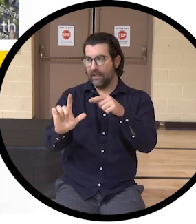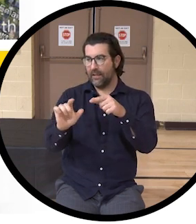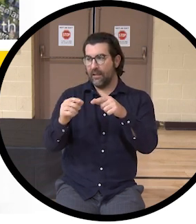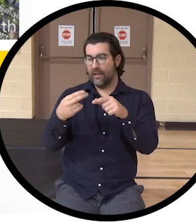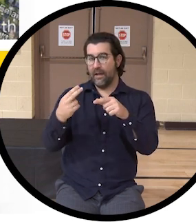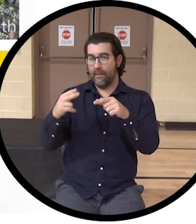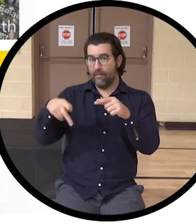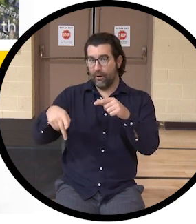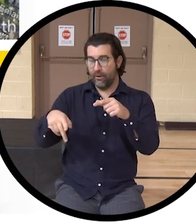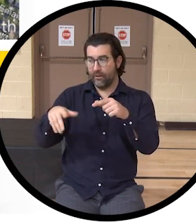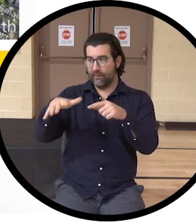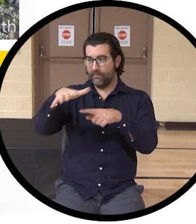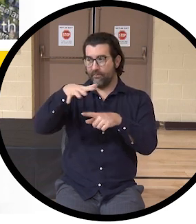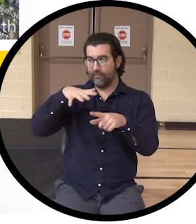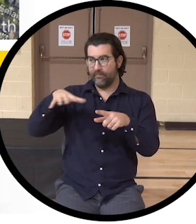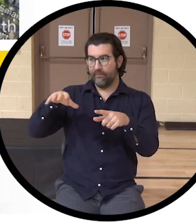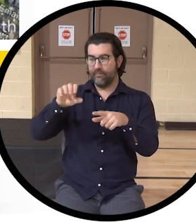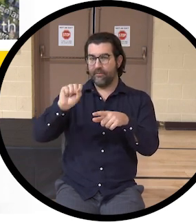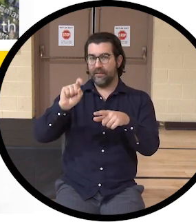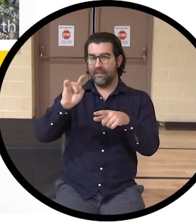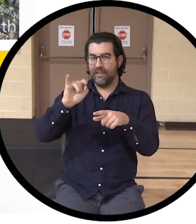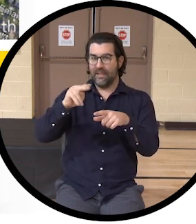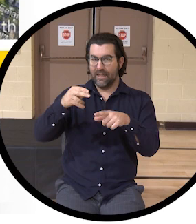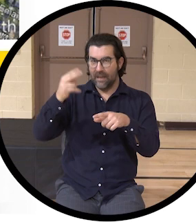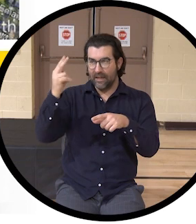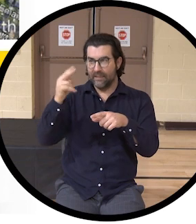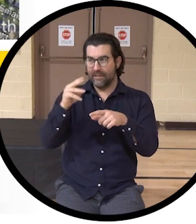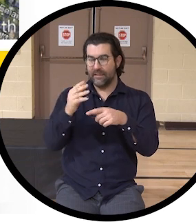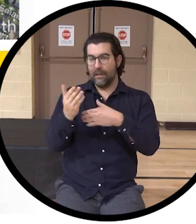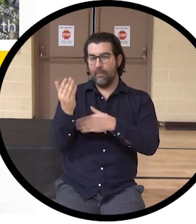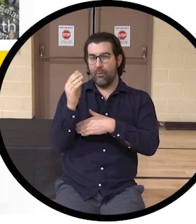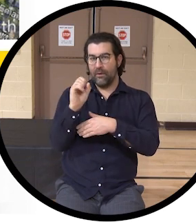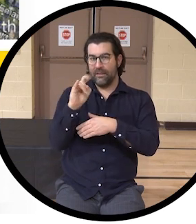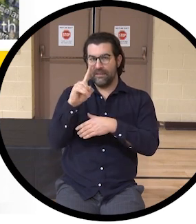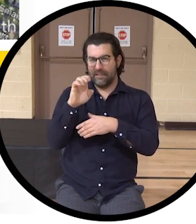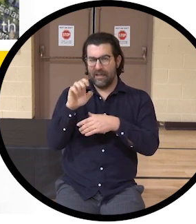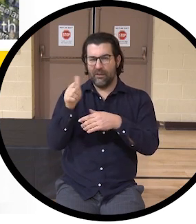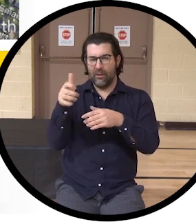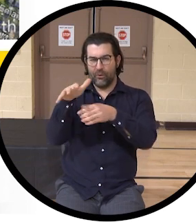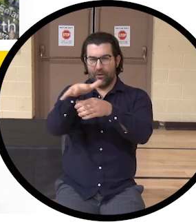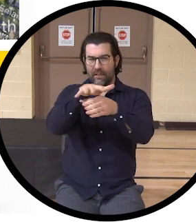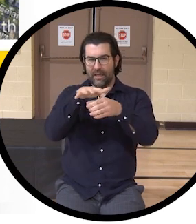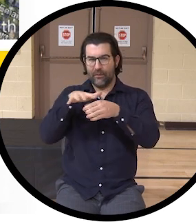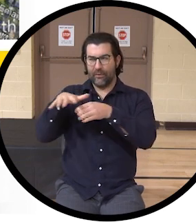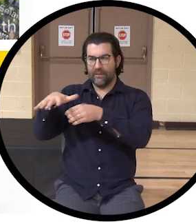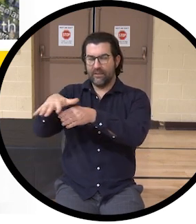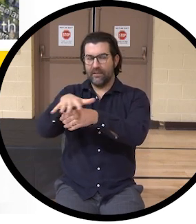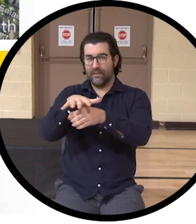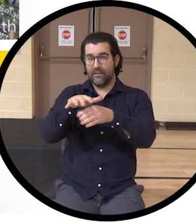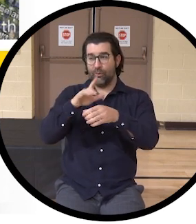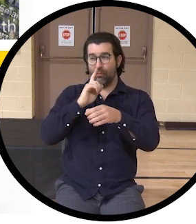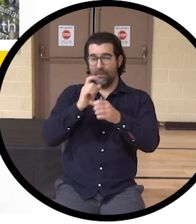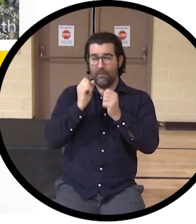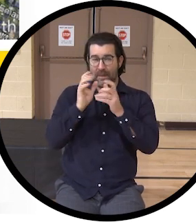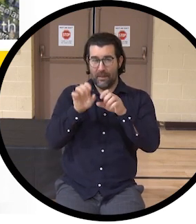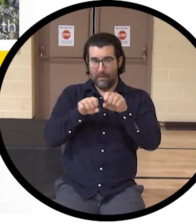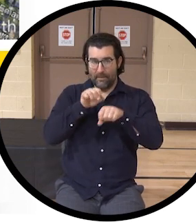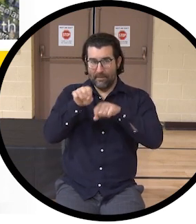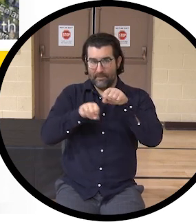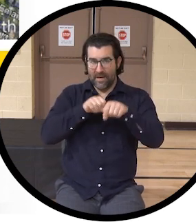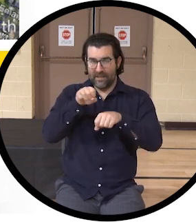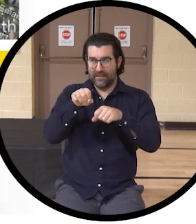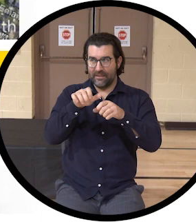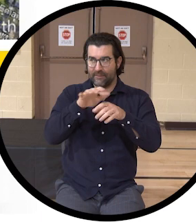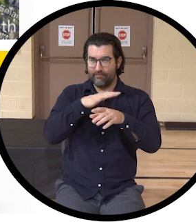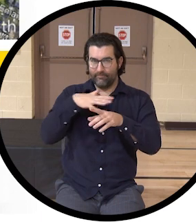Highland Park, but also Stanton Heights and Morningside and the surrounding neighborhoods. There's also a pretty dense bike network in the area. Not only do we